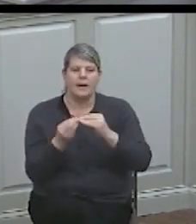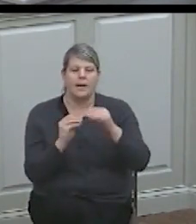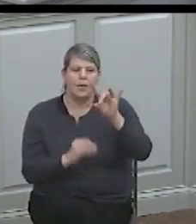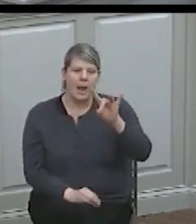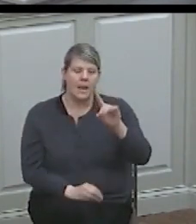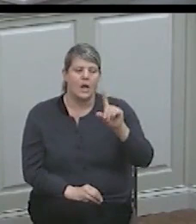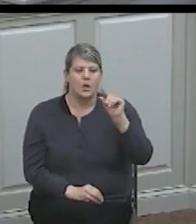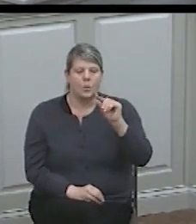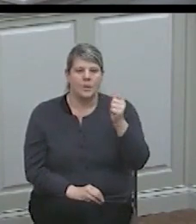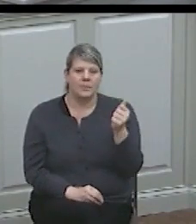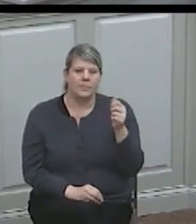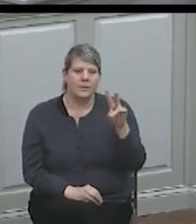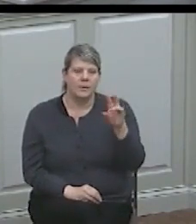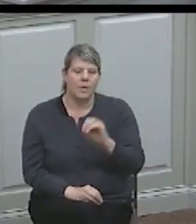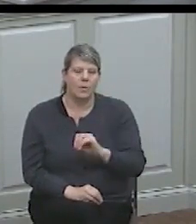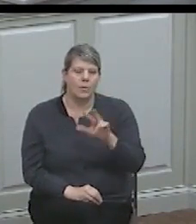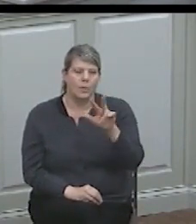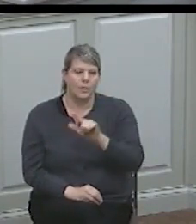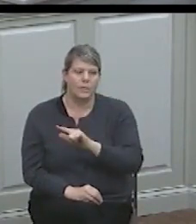Resolution